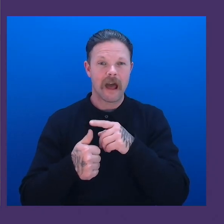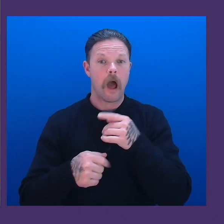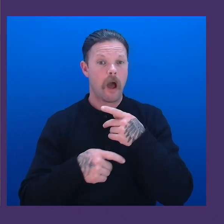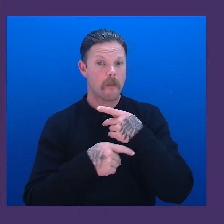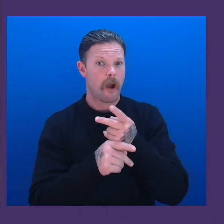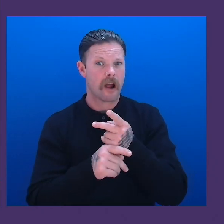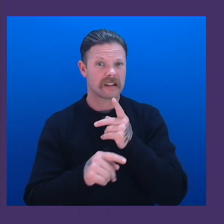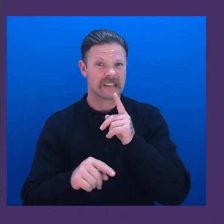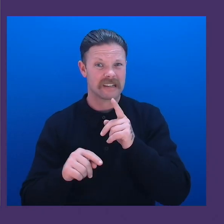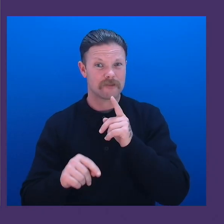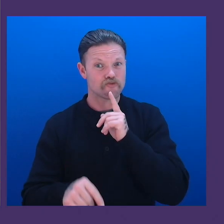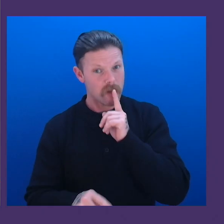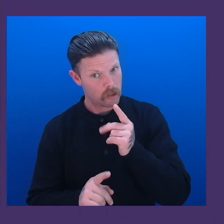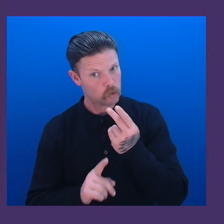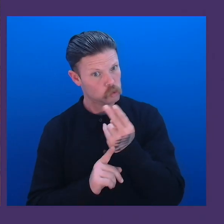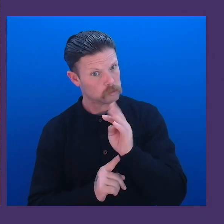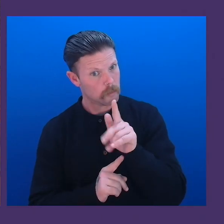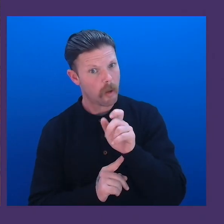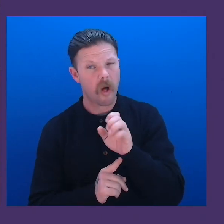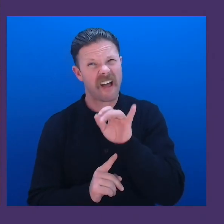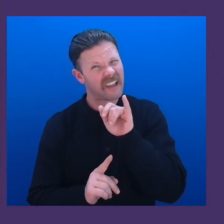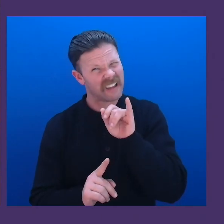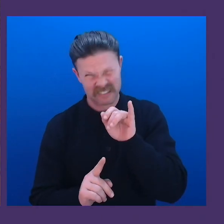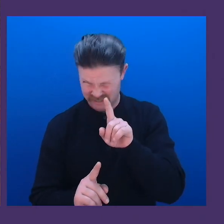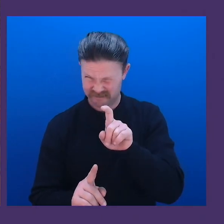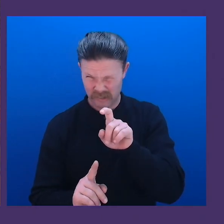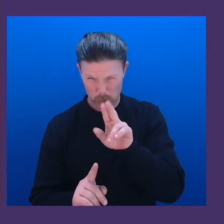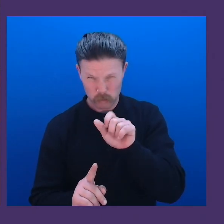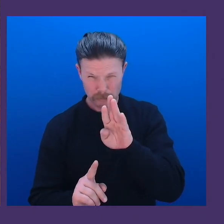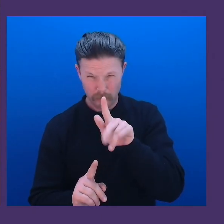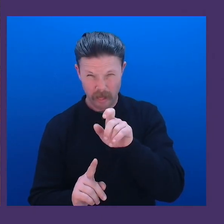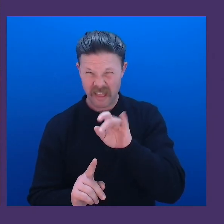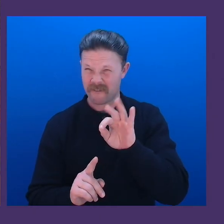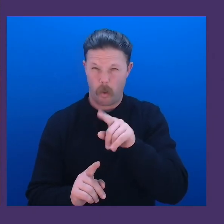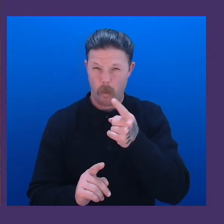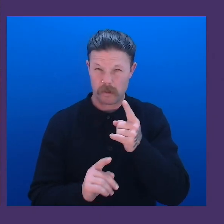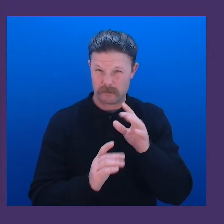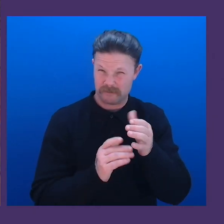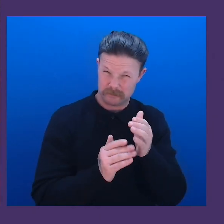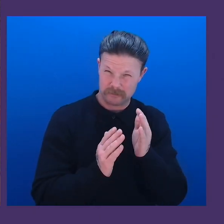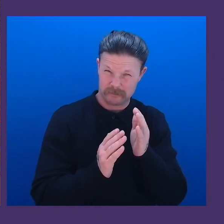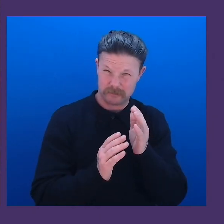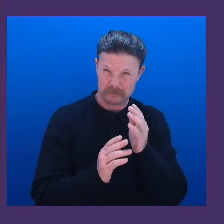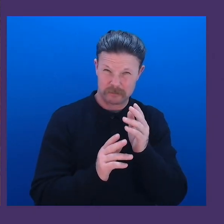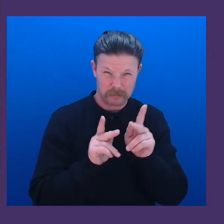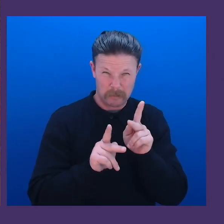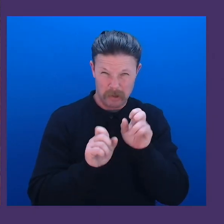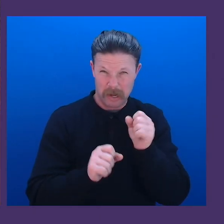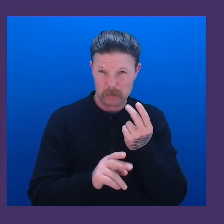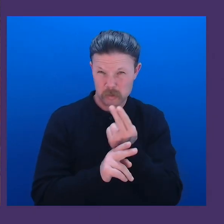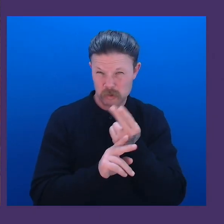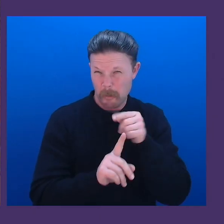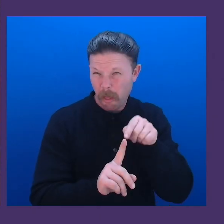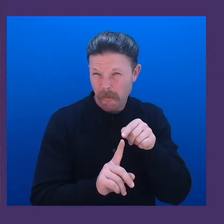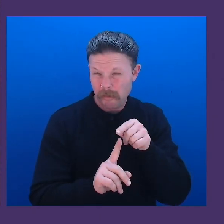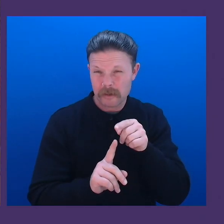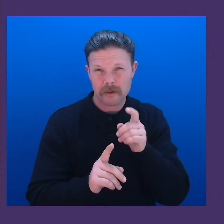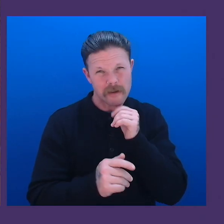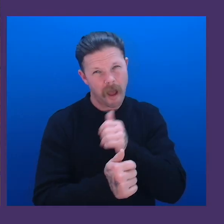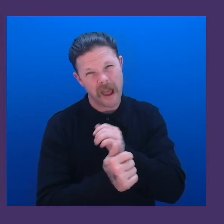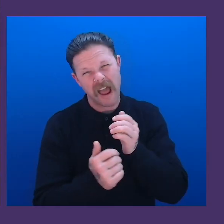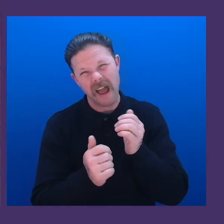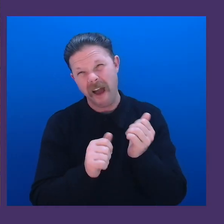usable for some people? And I think usability is really all about making products and services easy for everyone